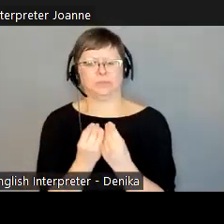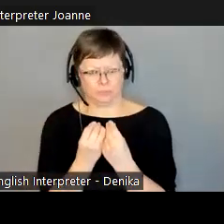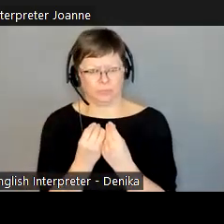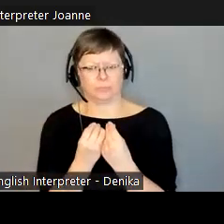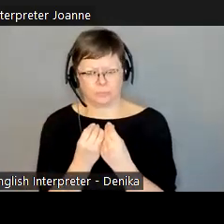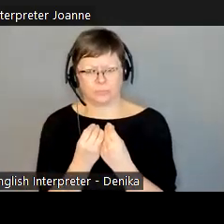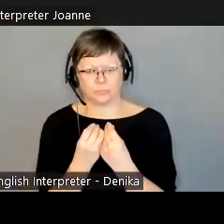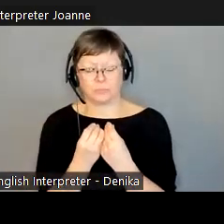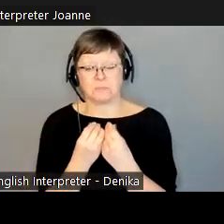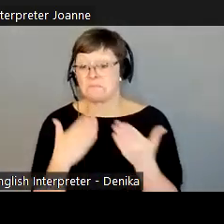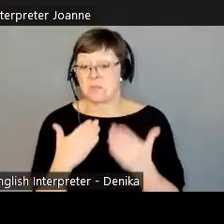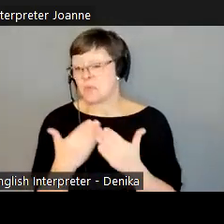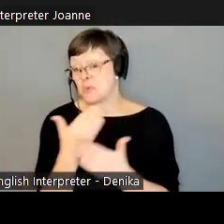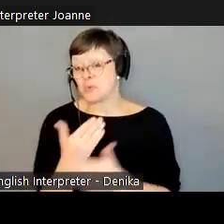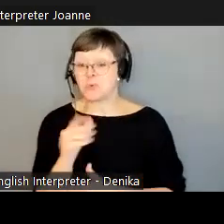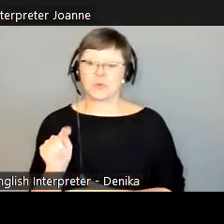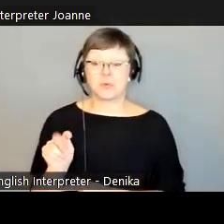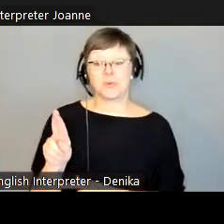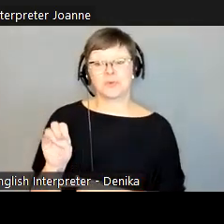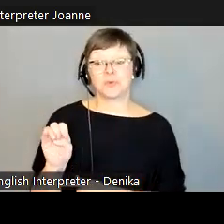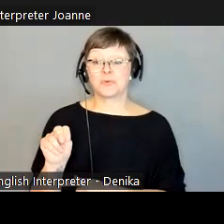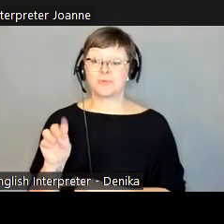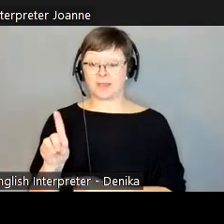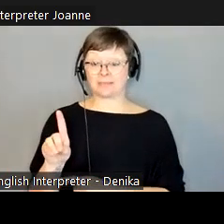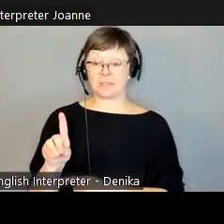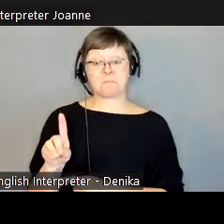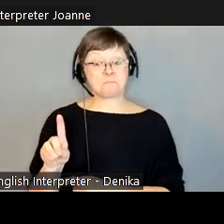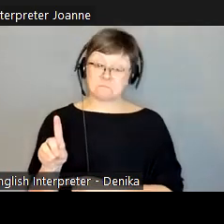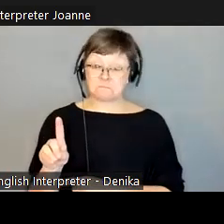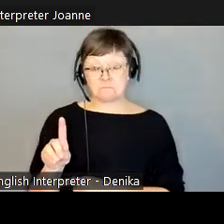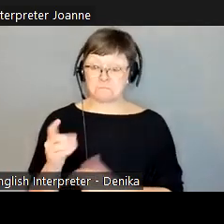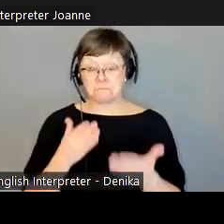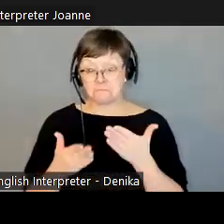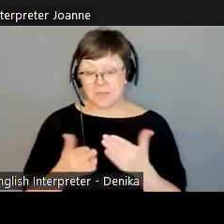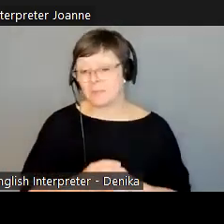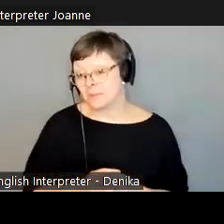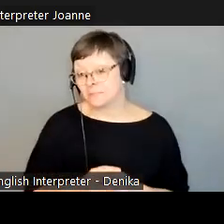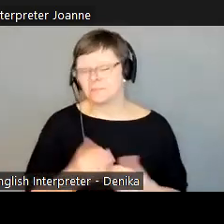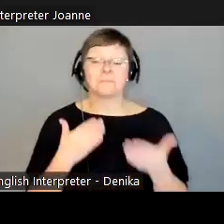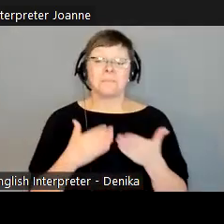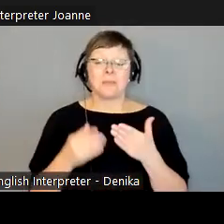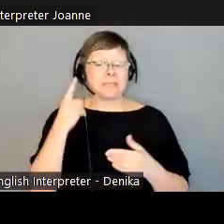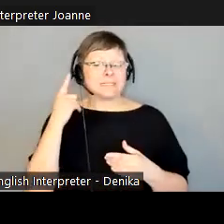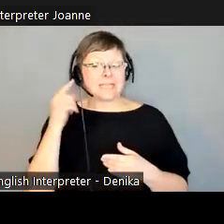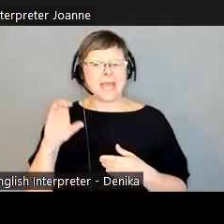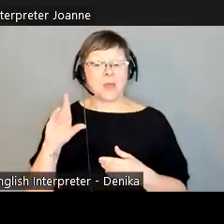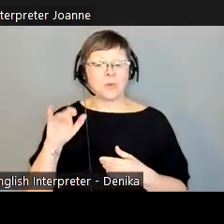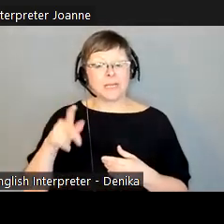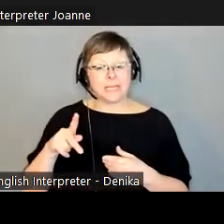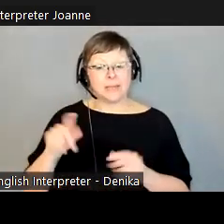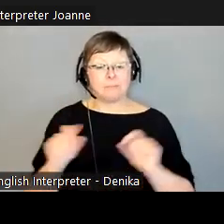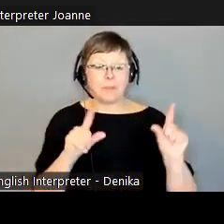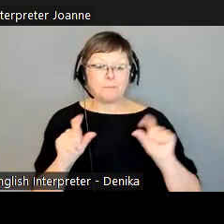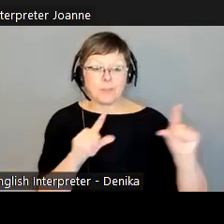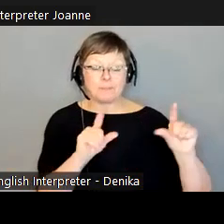a new trend and see how it works for you. But whether that's, a trending sound clip that you could use on a